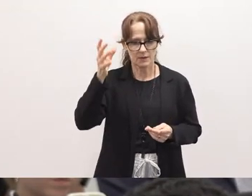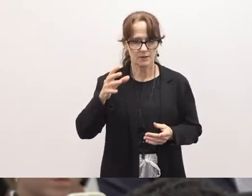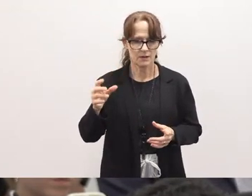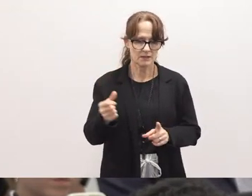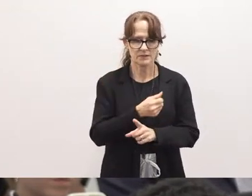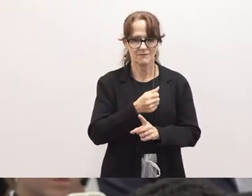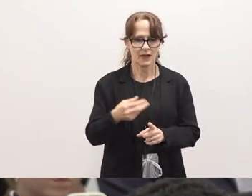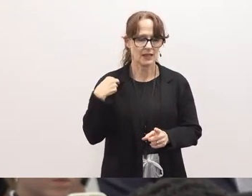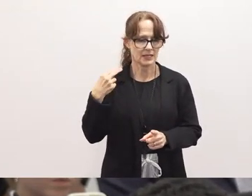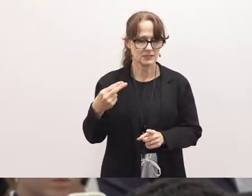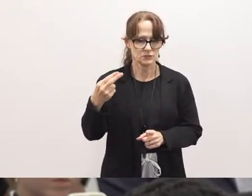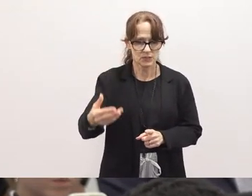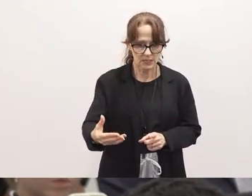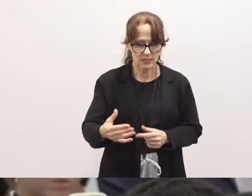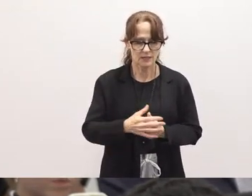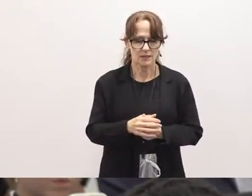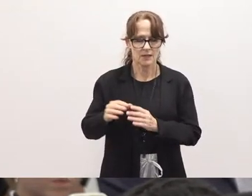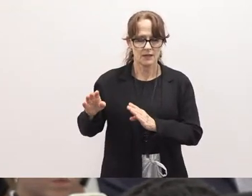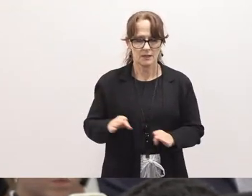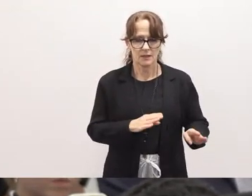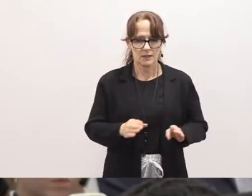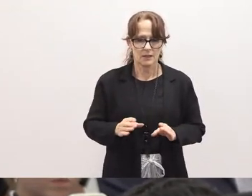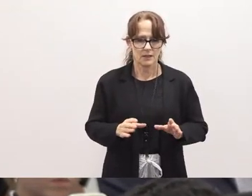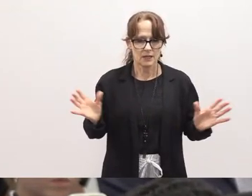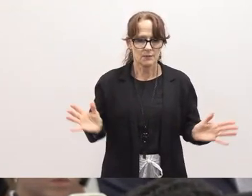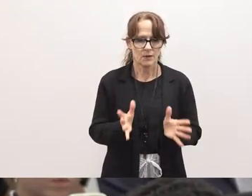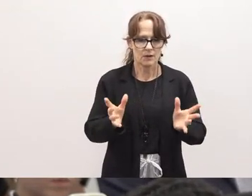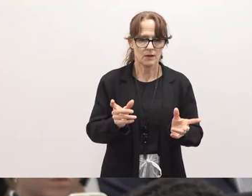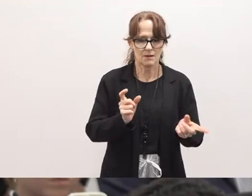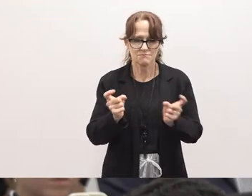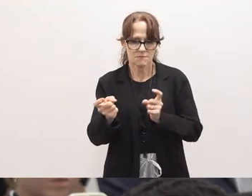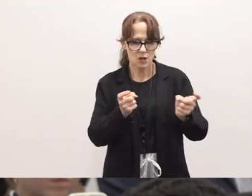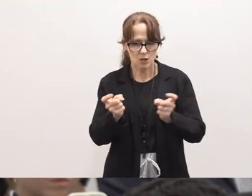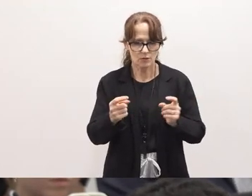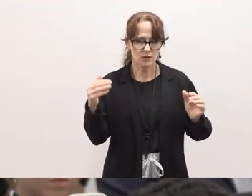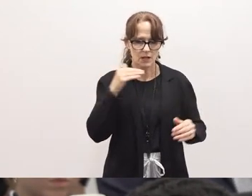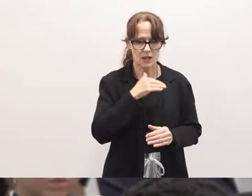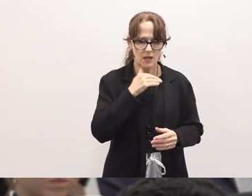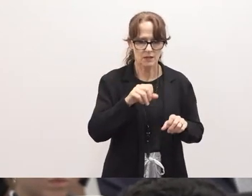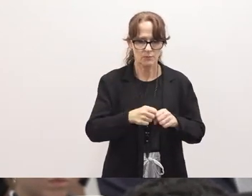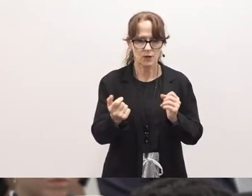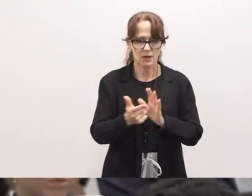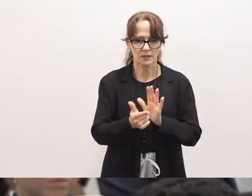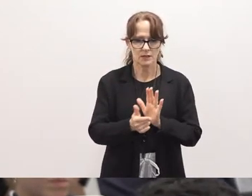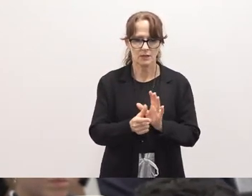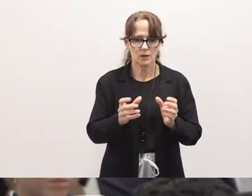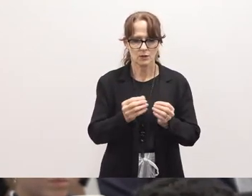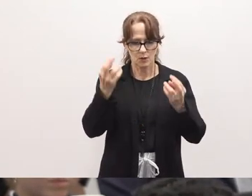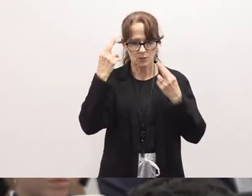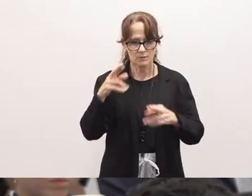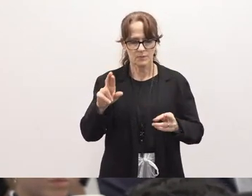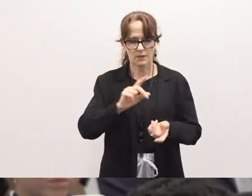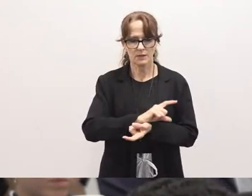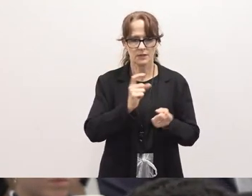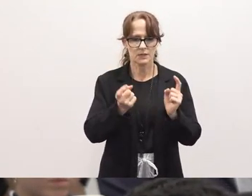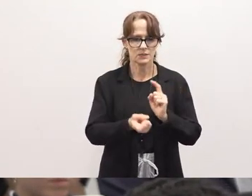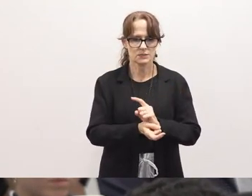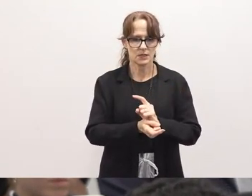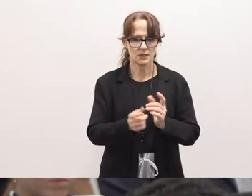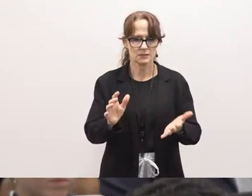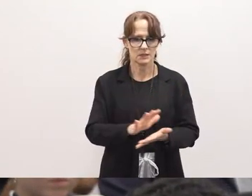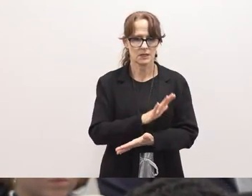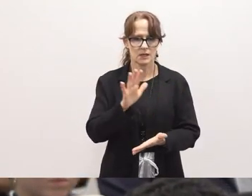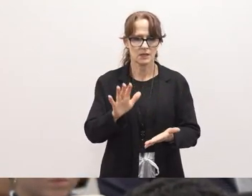history? This behavior is promoting manipulation, lies, breaking the law, or having no respect for it by changing unofficial